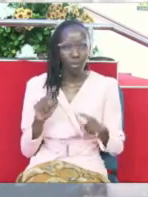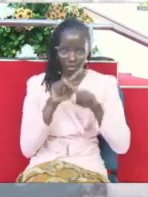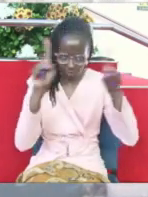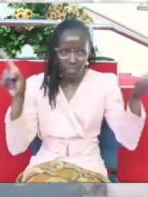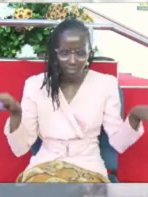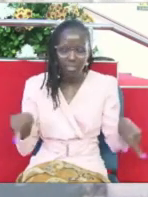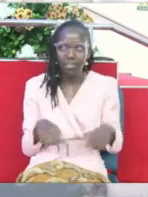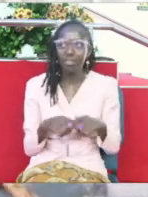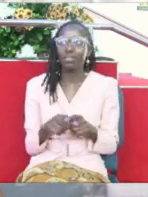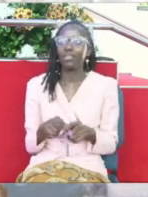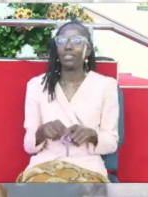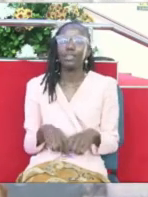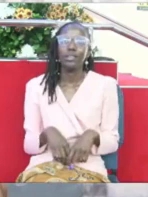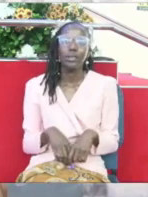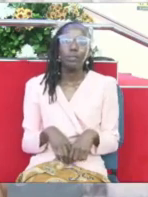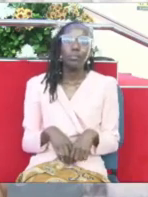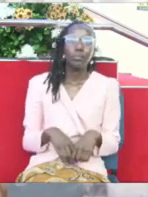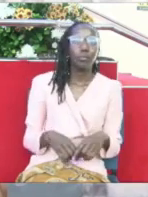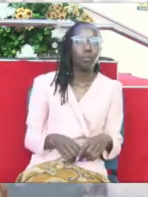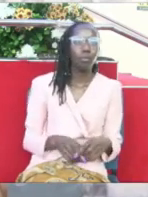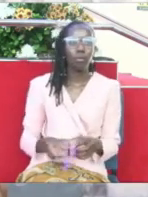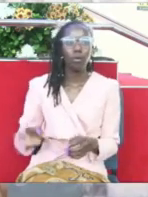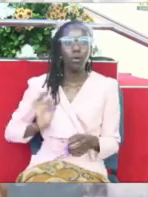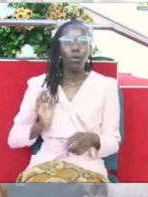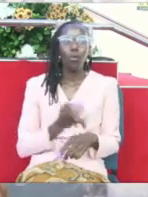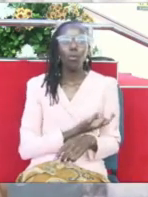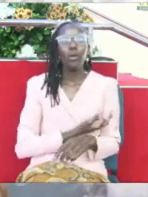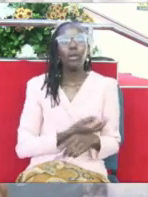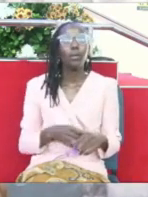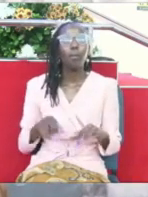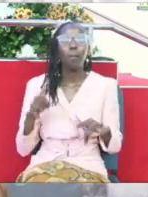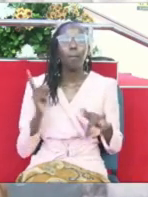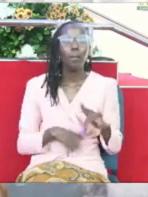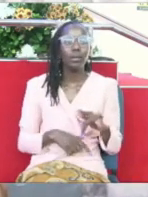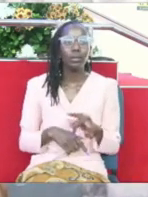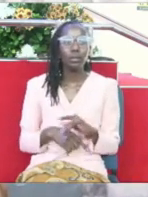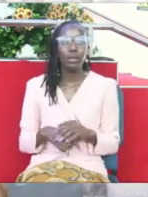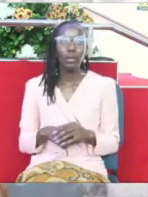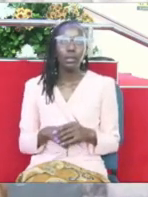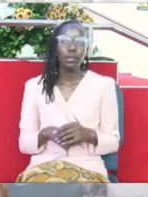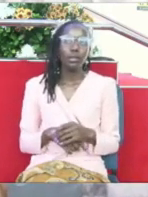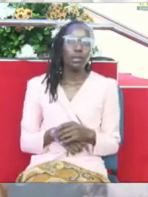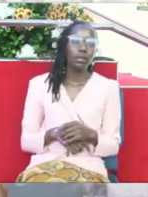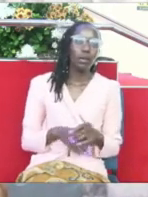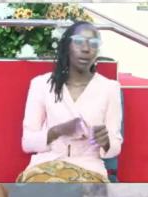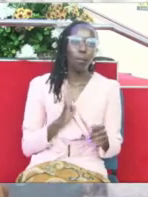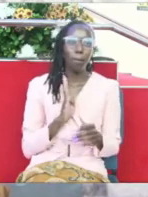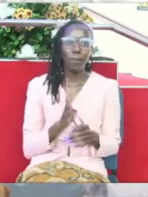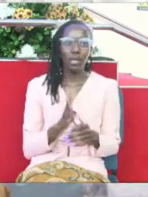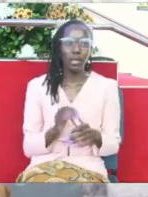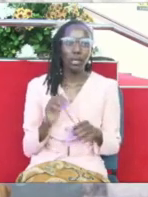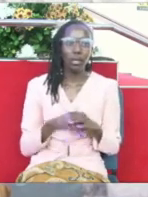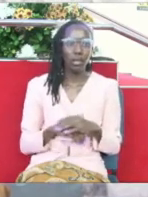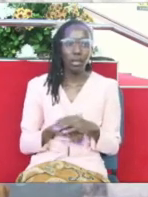to a point where we know Jesus. Lazima tufike mahali ambapo tunamjua huyu Yesu. The experience we need, ujuzi ambao tunahitaji, to have